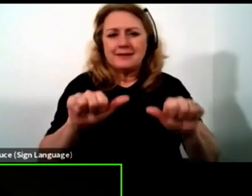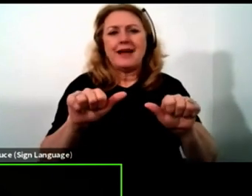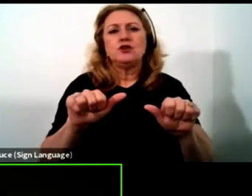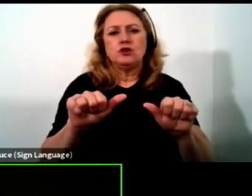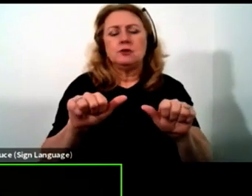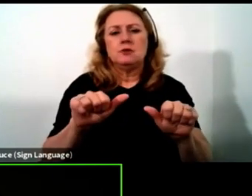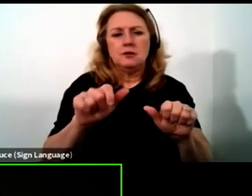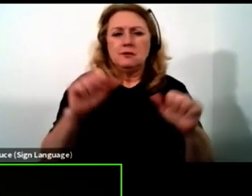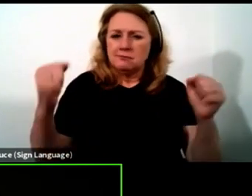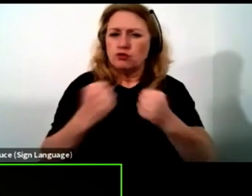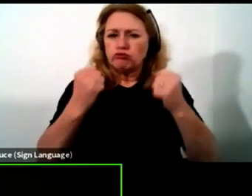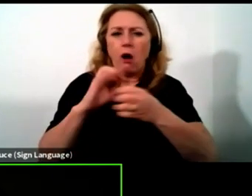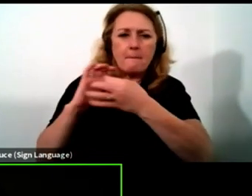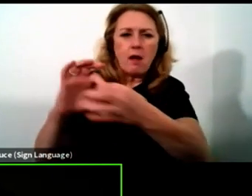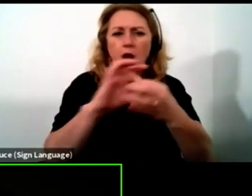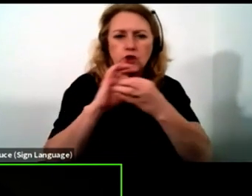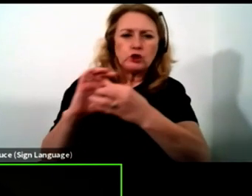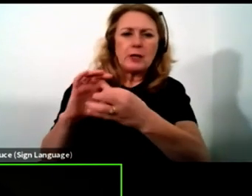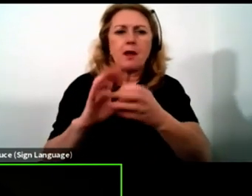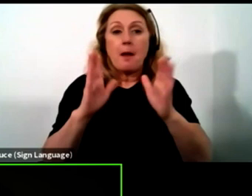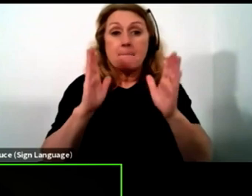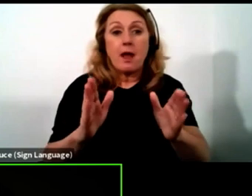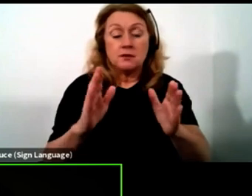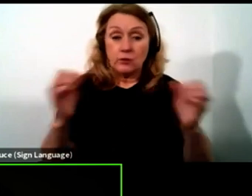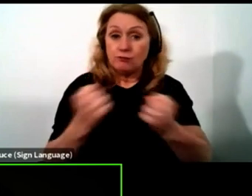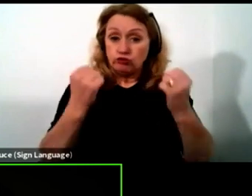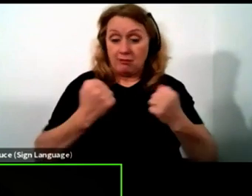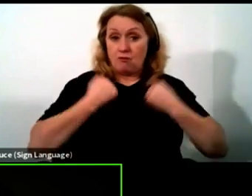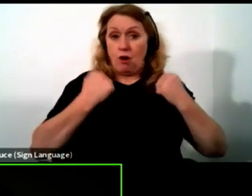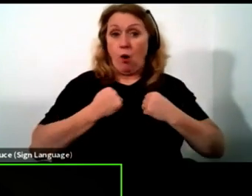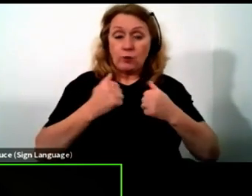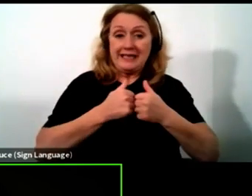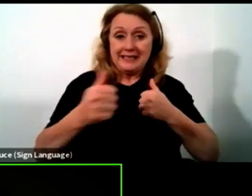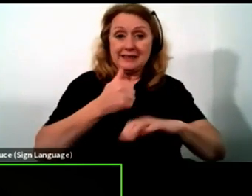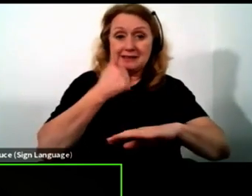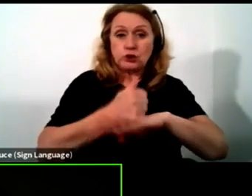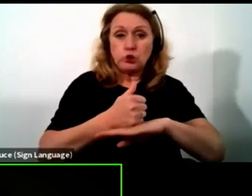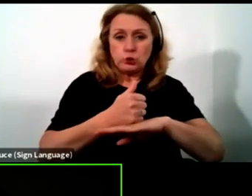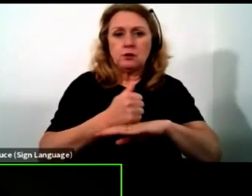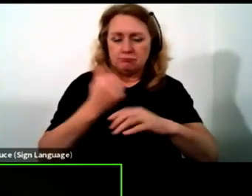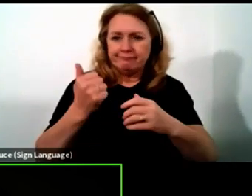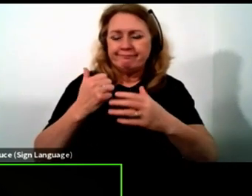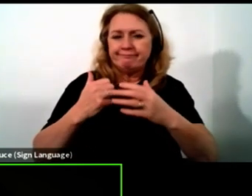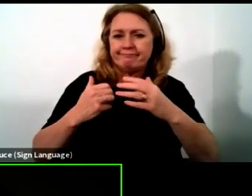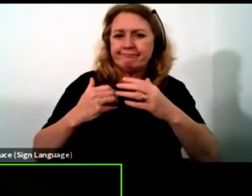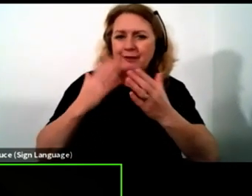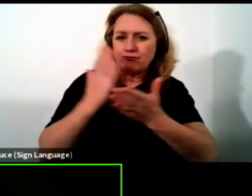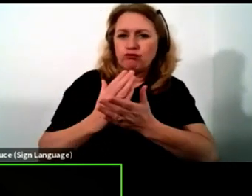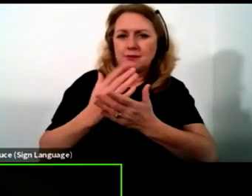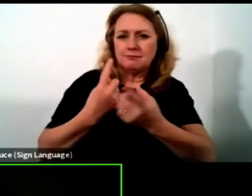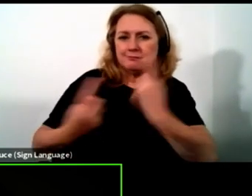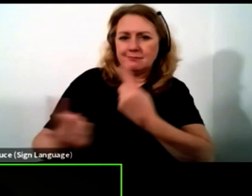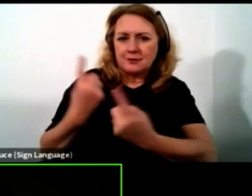again, this notion of strong partnership. But of course, we have to strengthen our own institutions and we have to keep on building trust in our